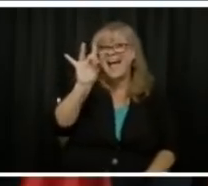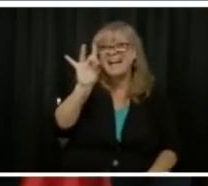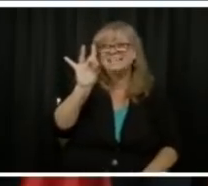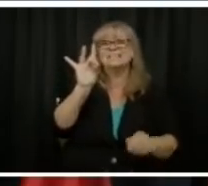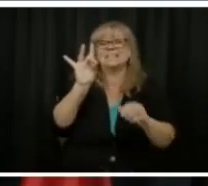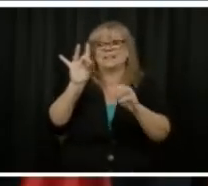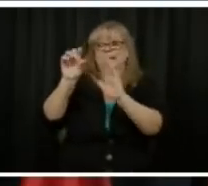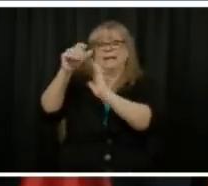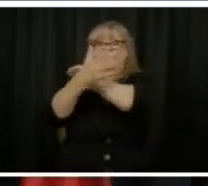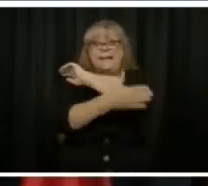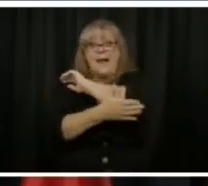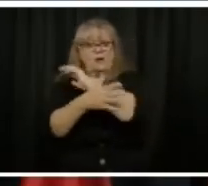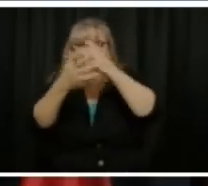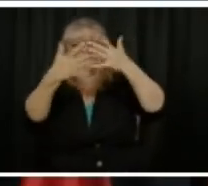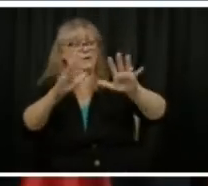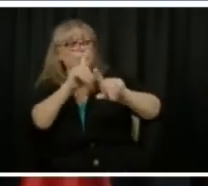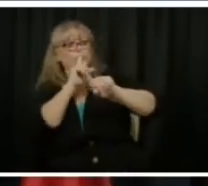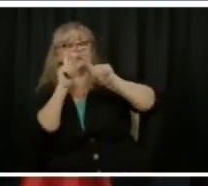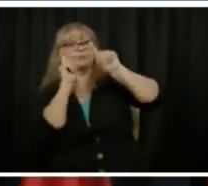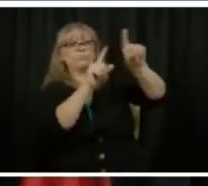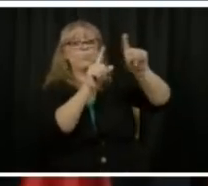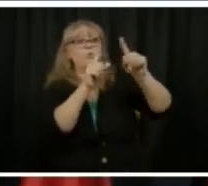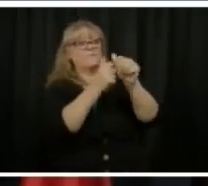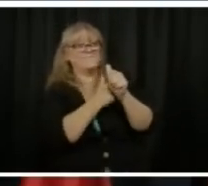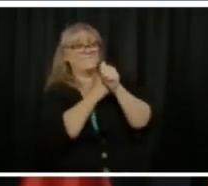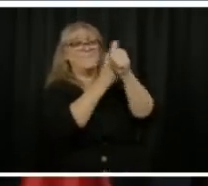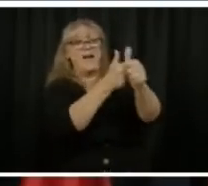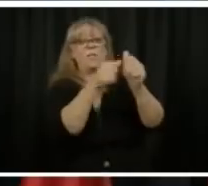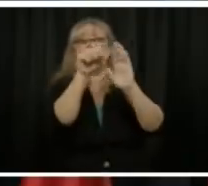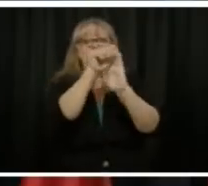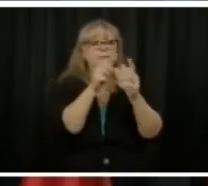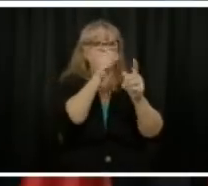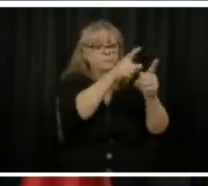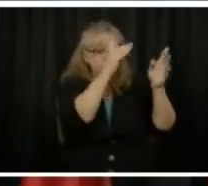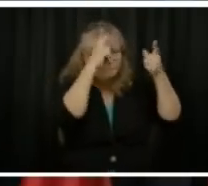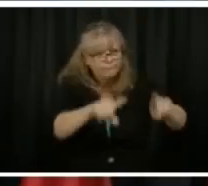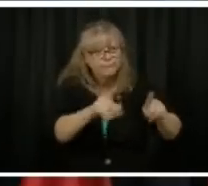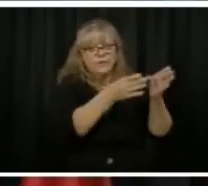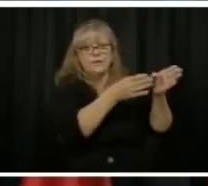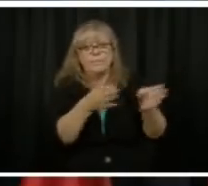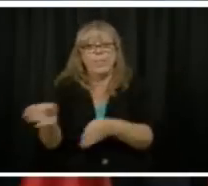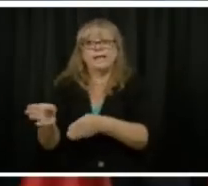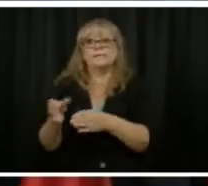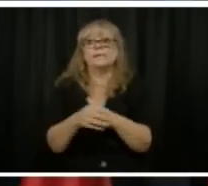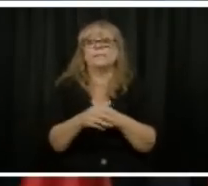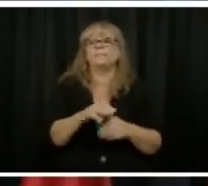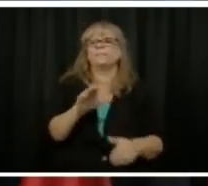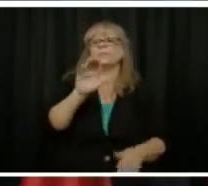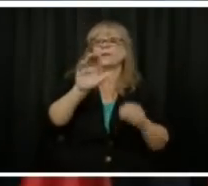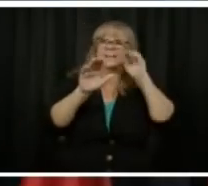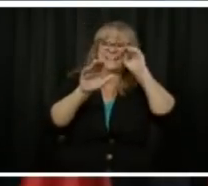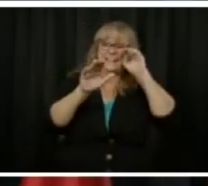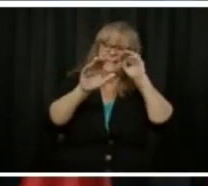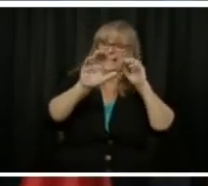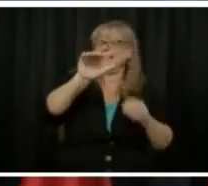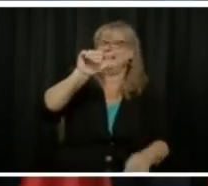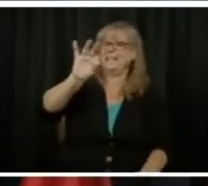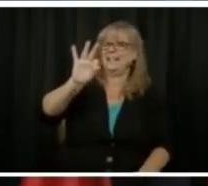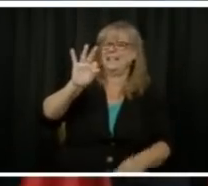also tracking counties that don't have a variance, and any county that has had a 2-week incidence of over 100 cases per